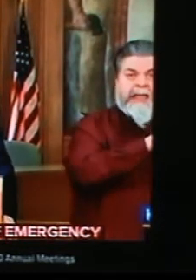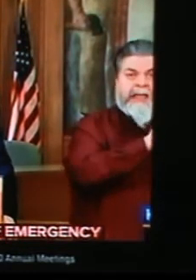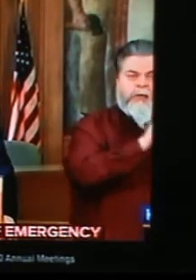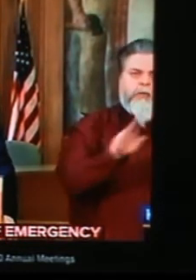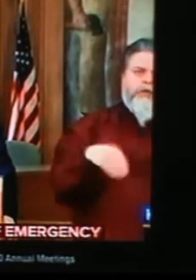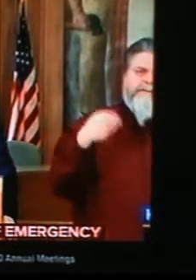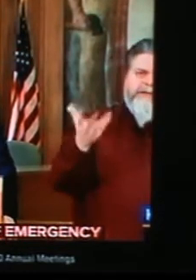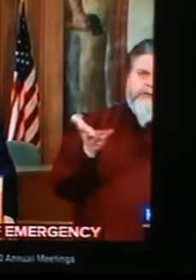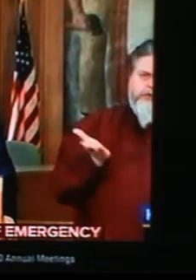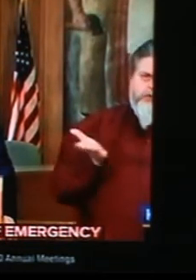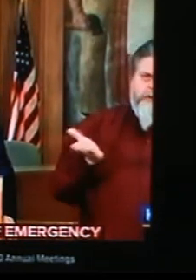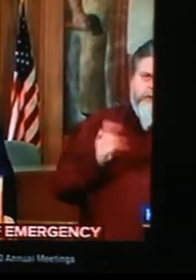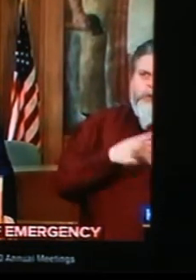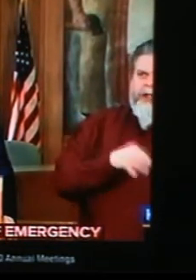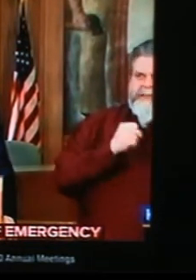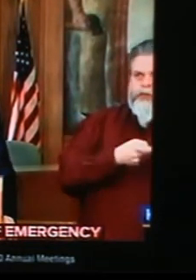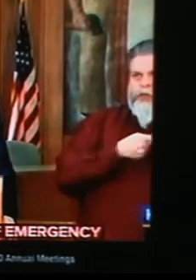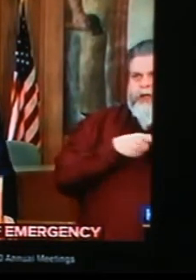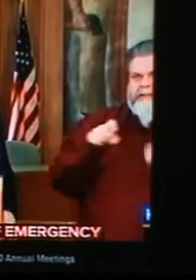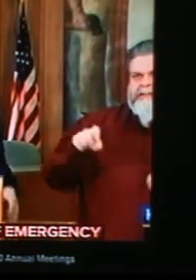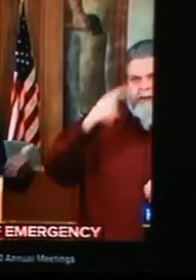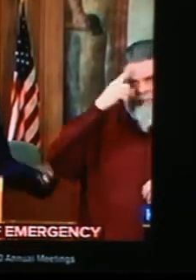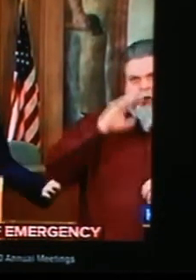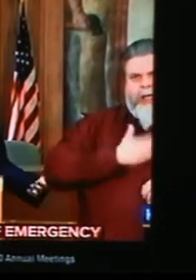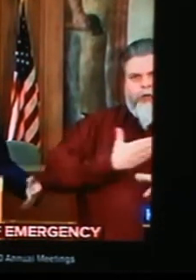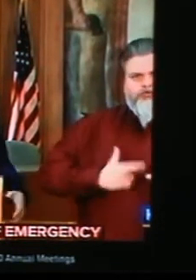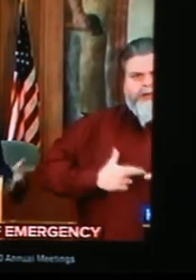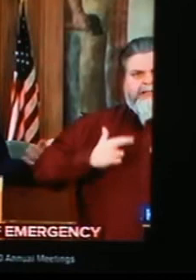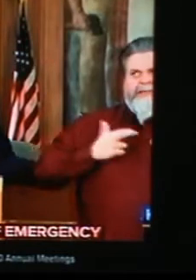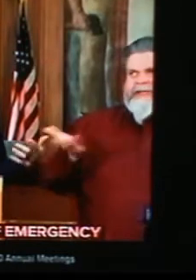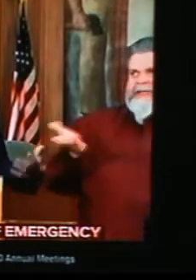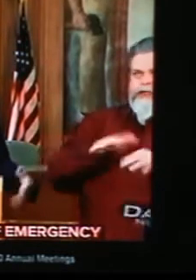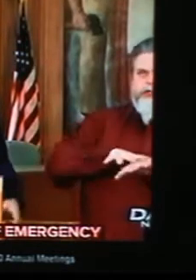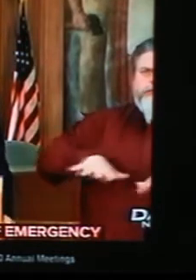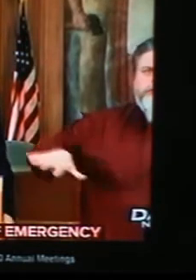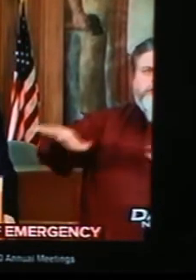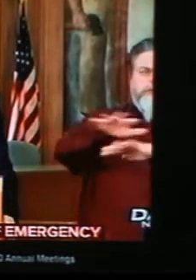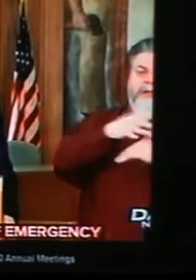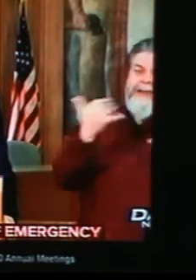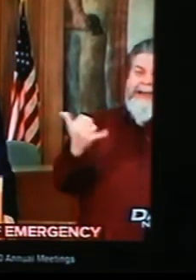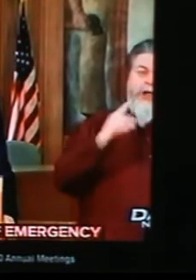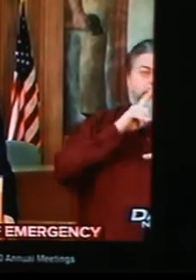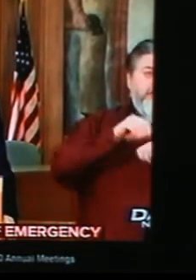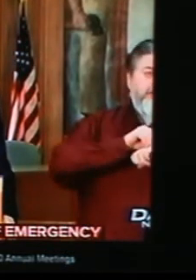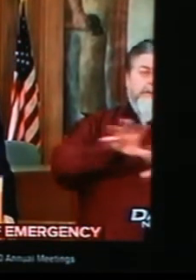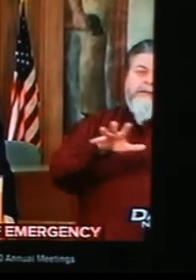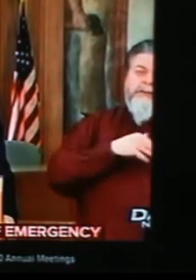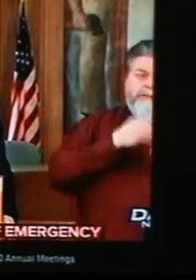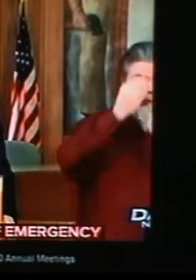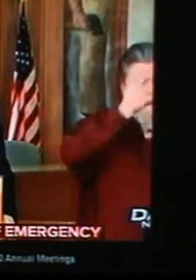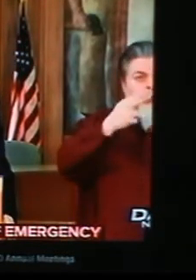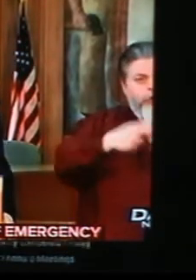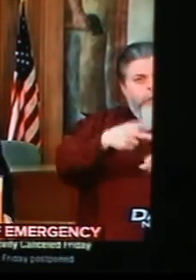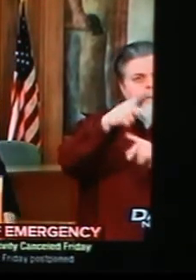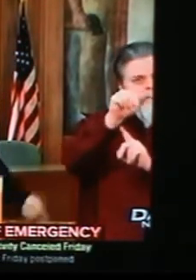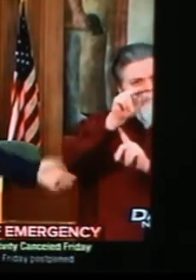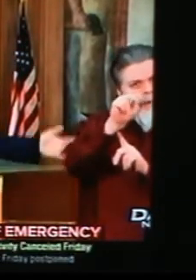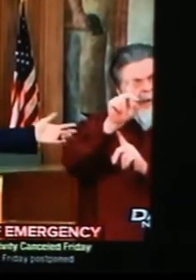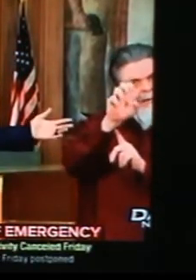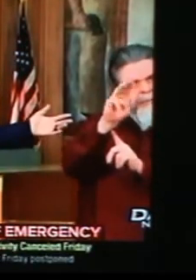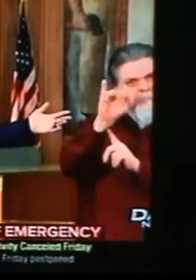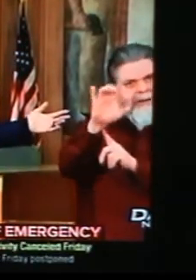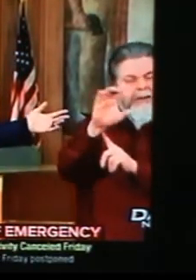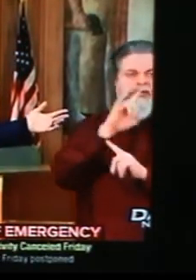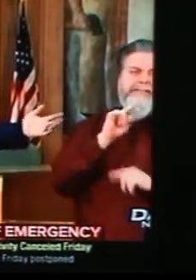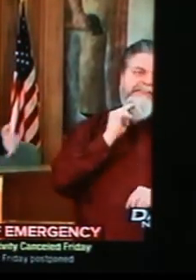the services we need to provide to our residents while dealing with what is now labeled a pandemic in the U.S. And so,